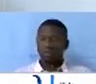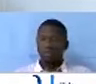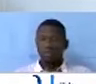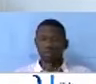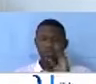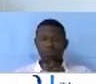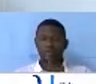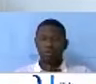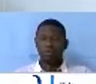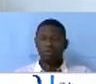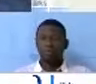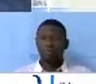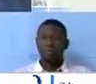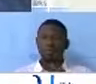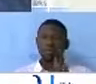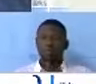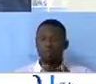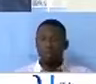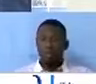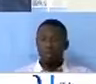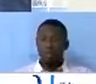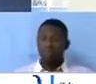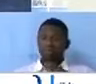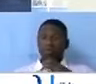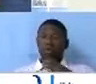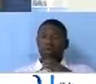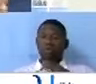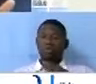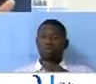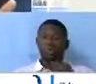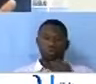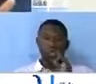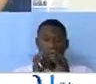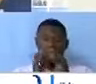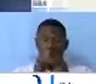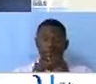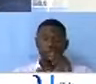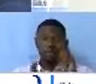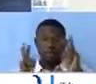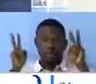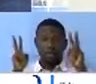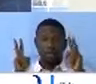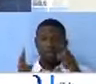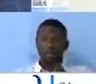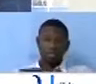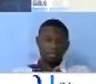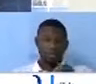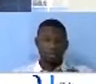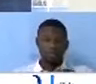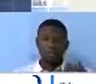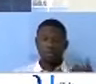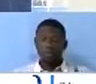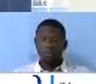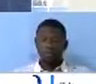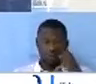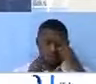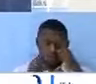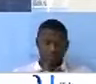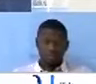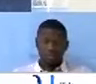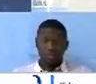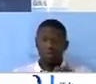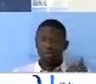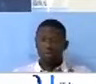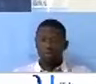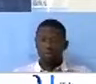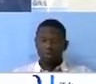But you had the courage to tell him that here are these respectable notables in our